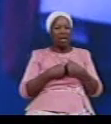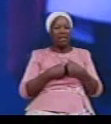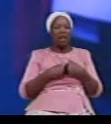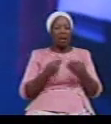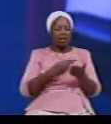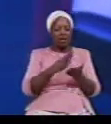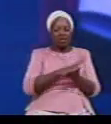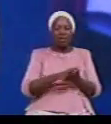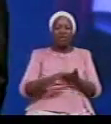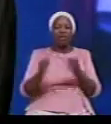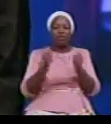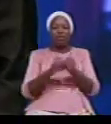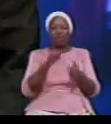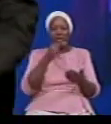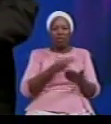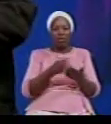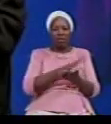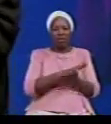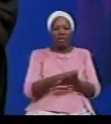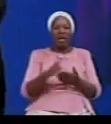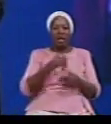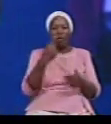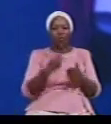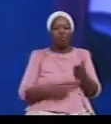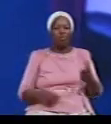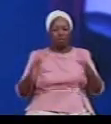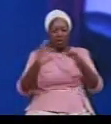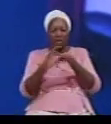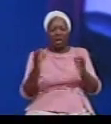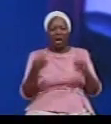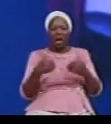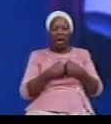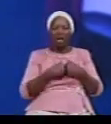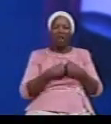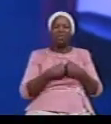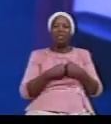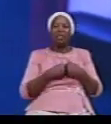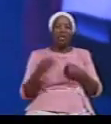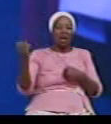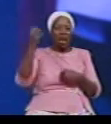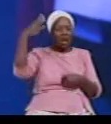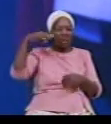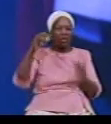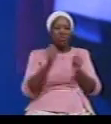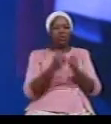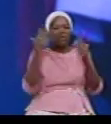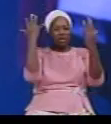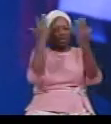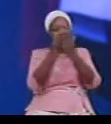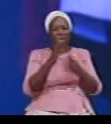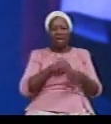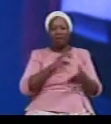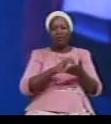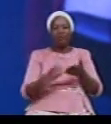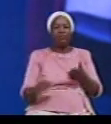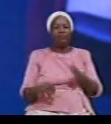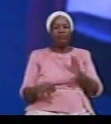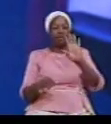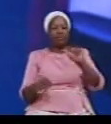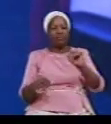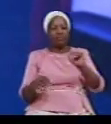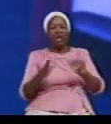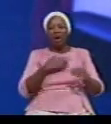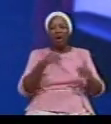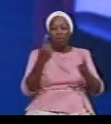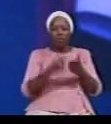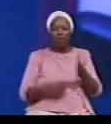what communion has light with darkness? Verse 15. In verse 15, or what concord, what